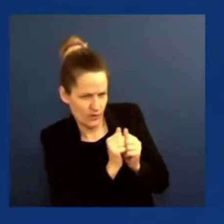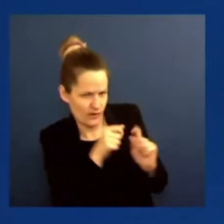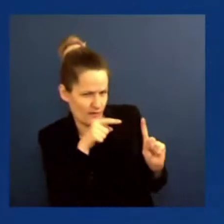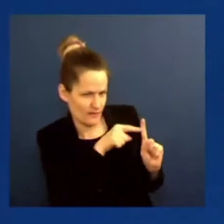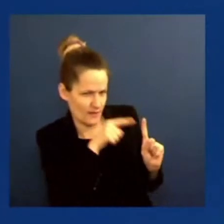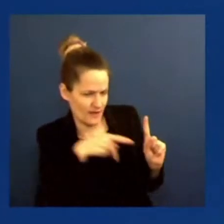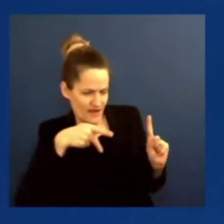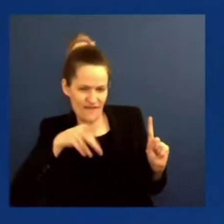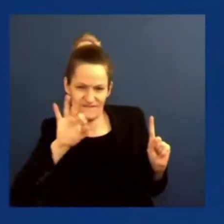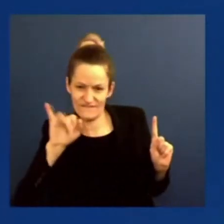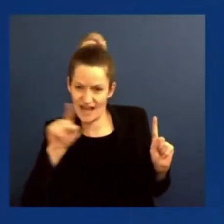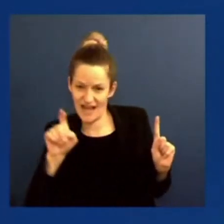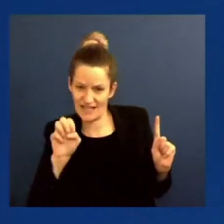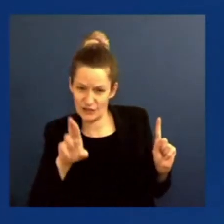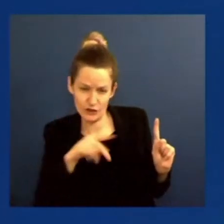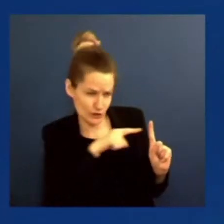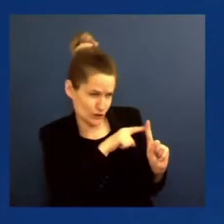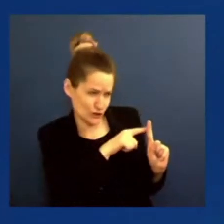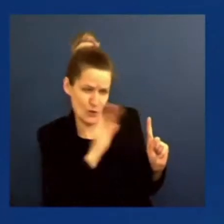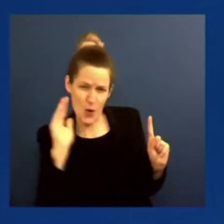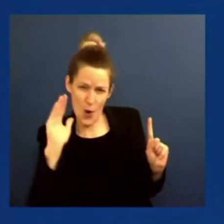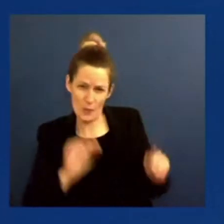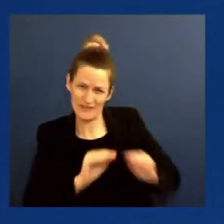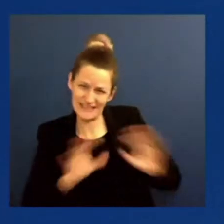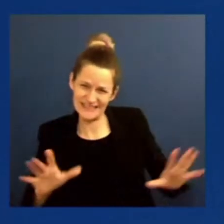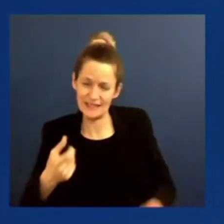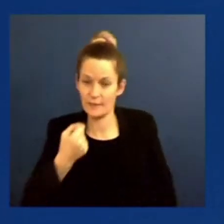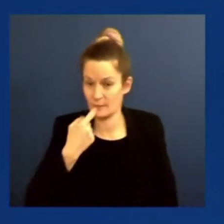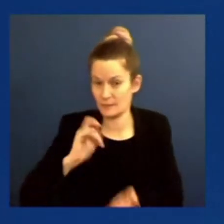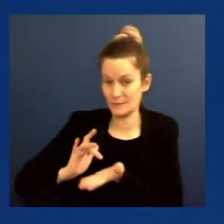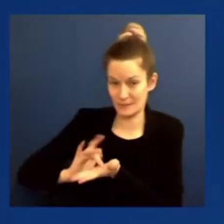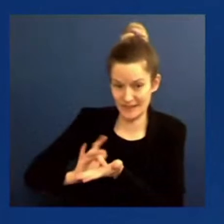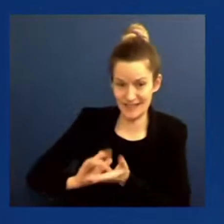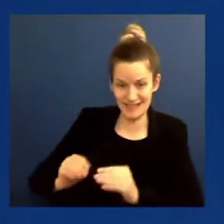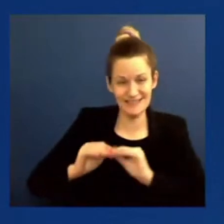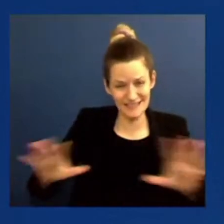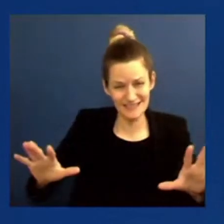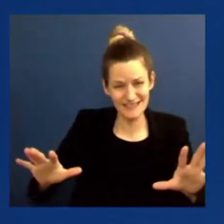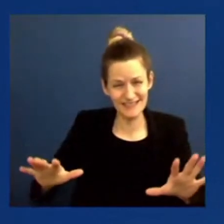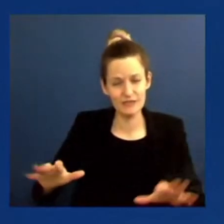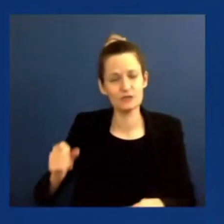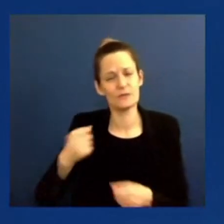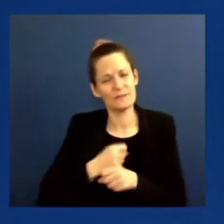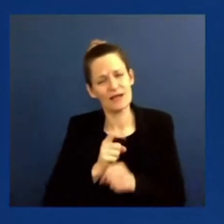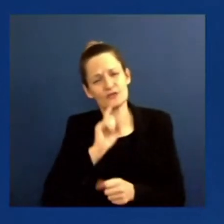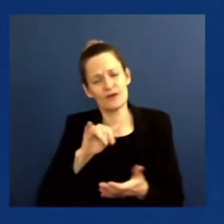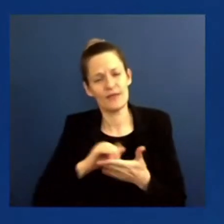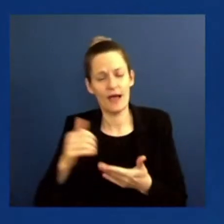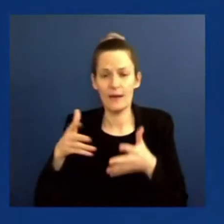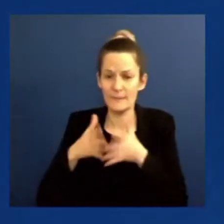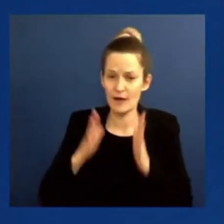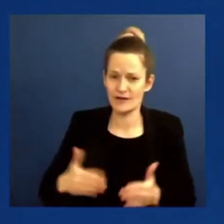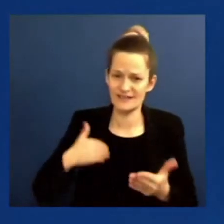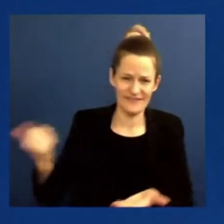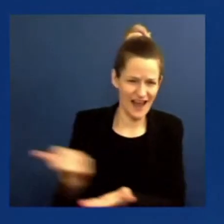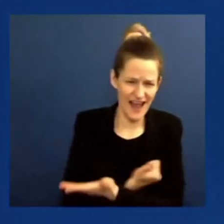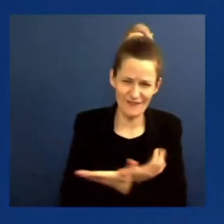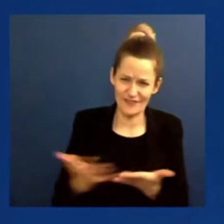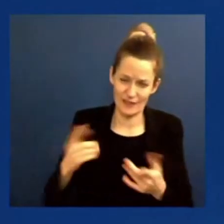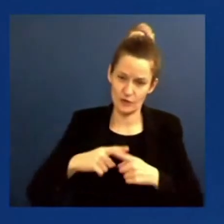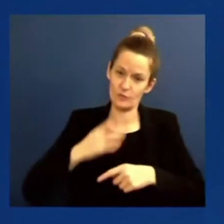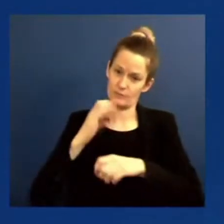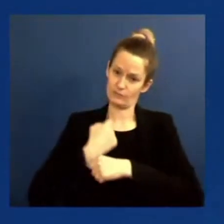We continue to take additional steps to ensure that Americans have what they need to protect themselves, including by making hundreds of millions